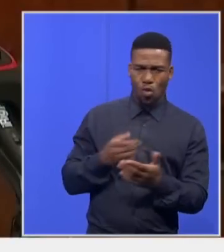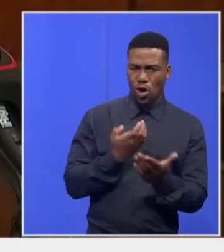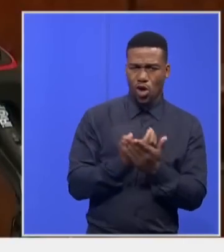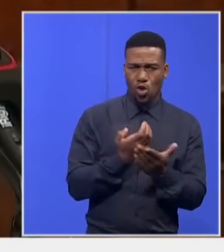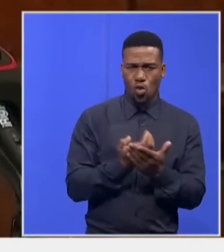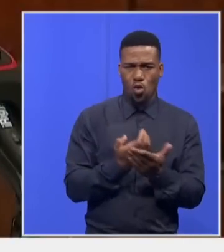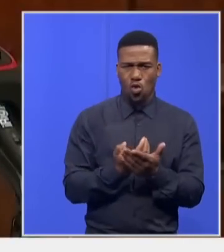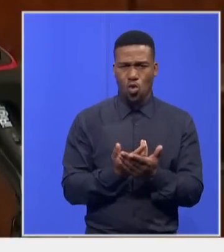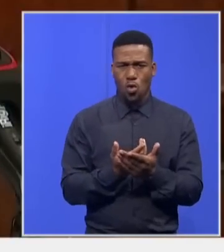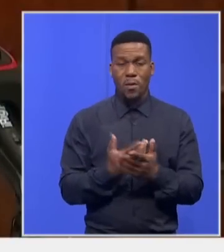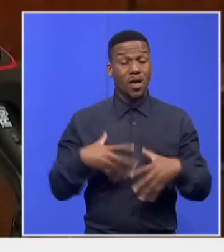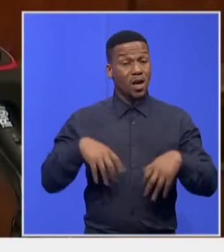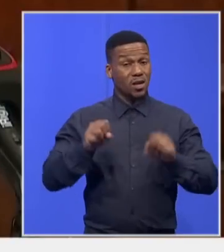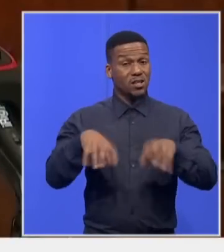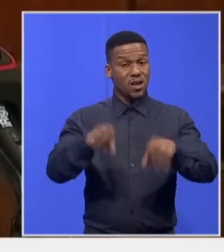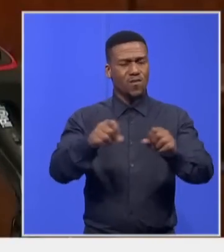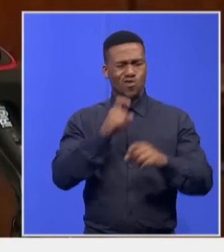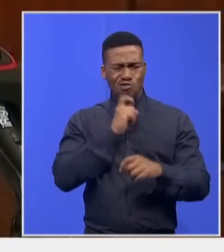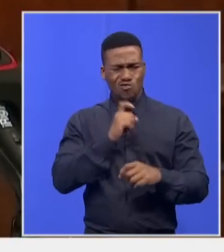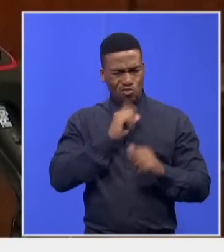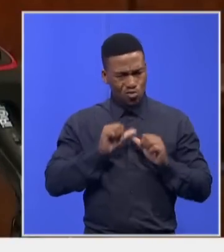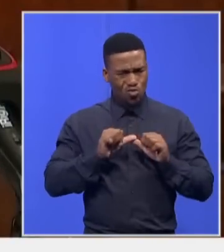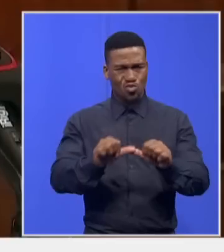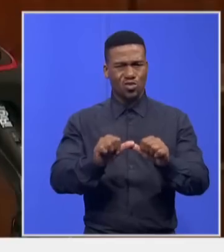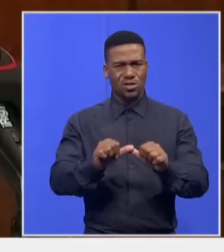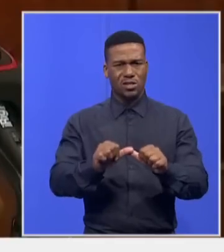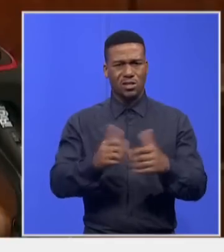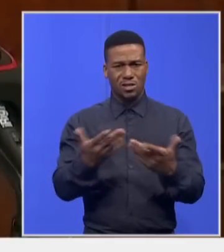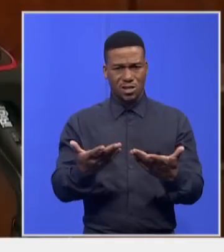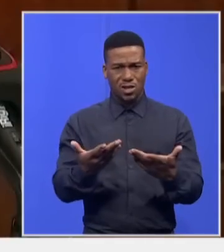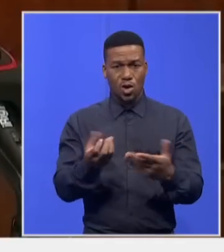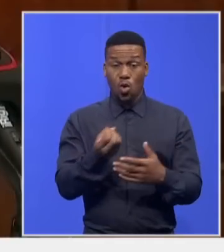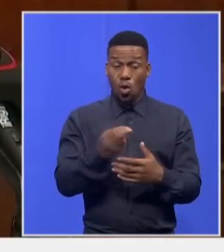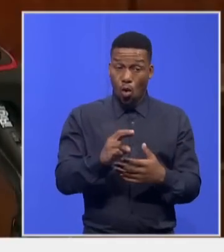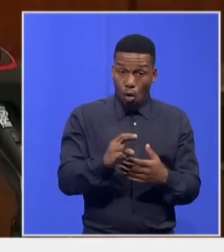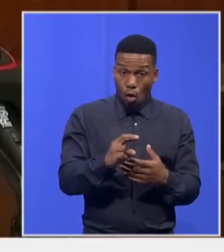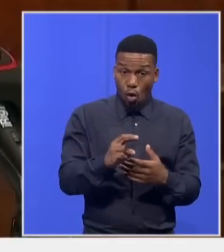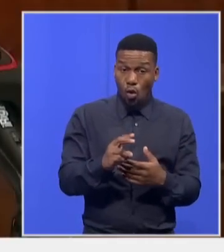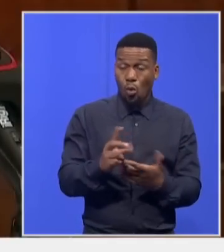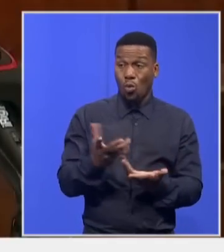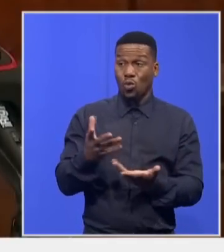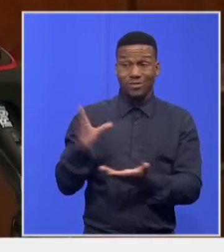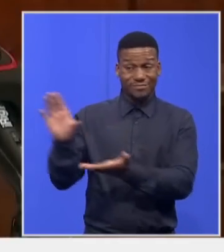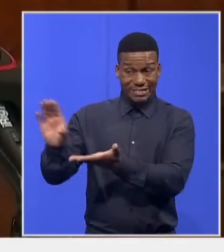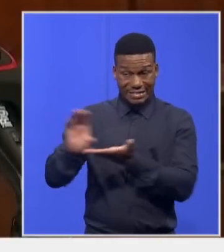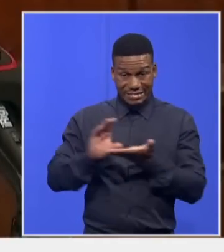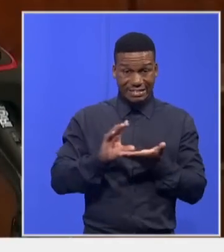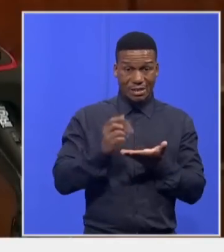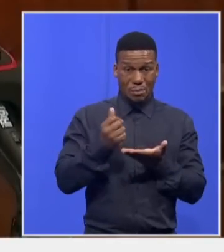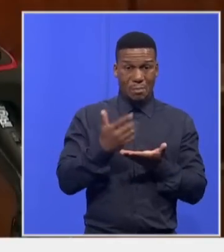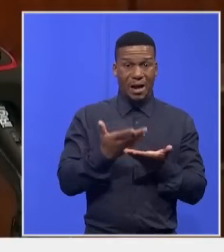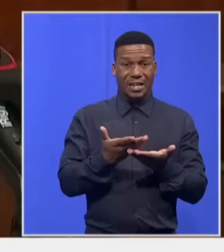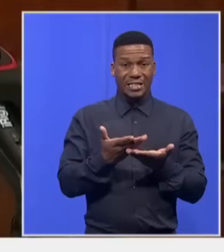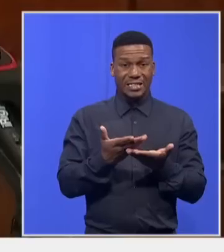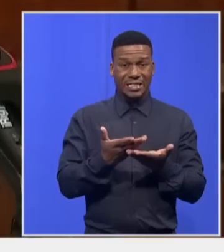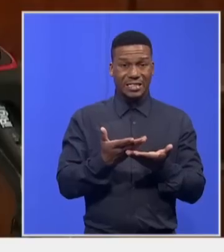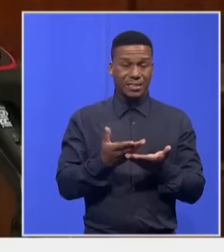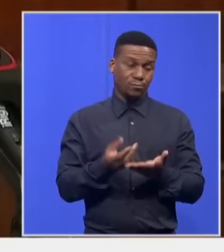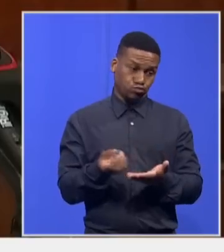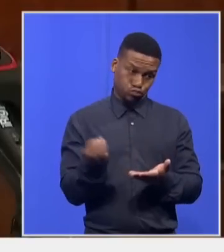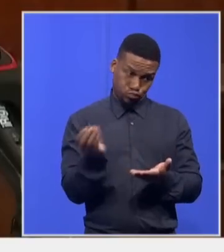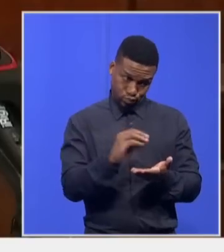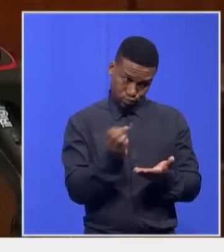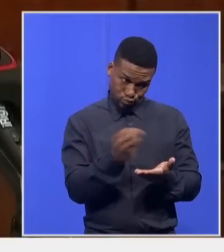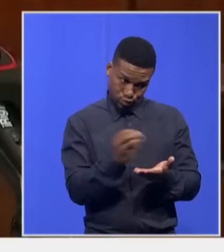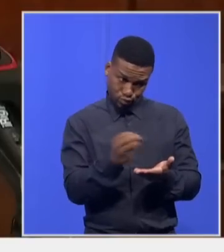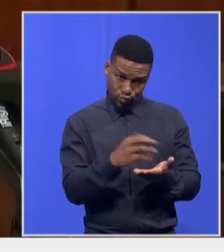load shedding problem, or you delay, refurbish, there's capital cost associated with that. The South African economy stands up,